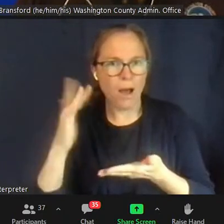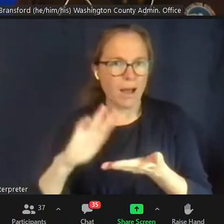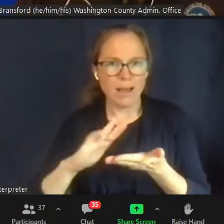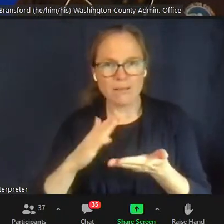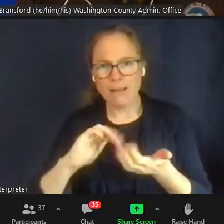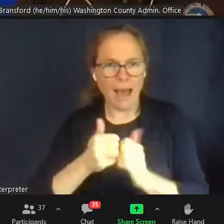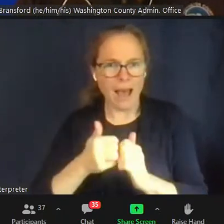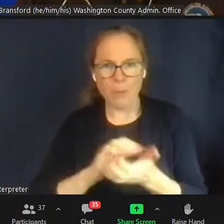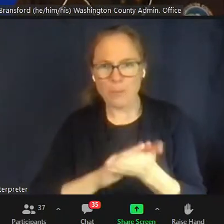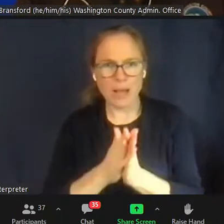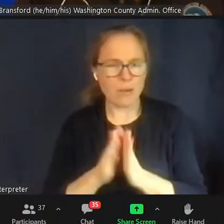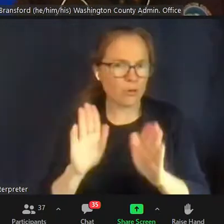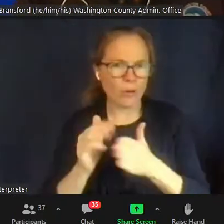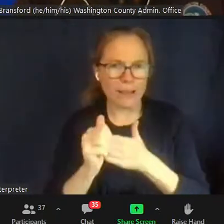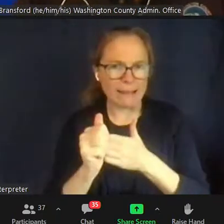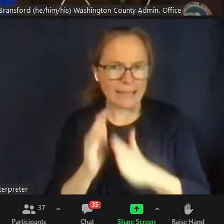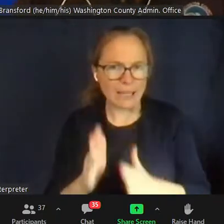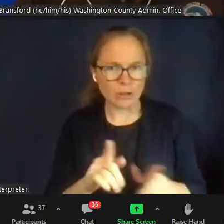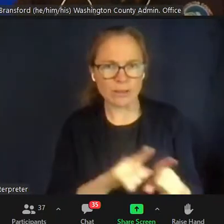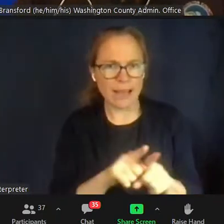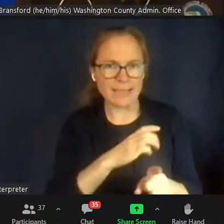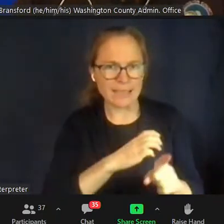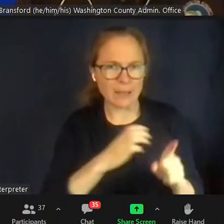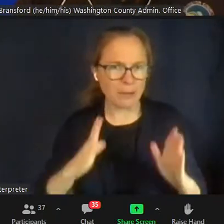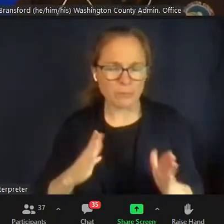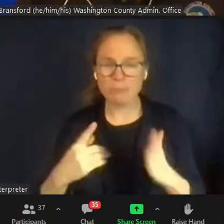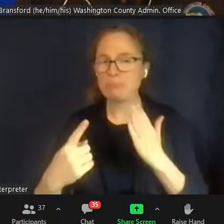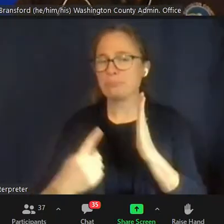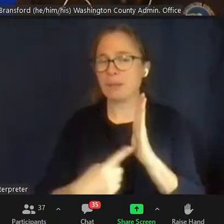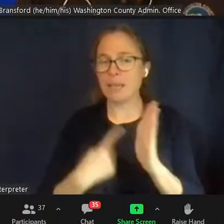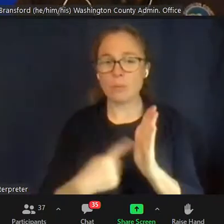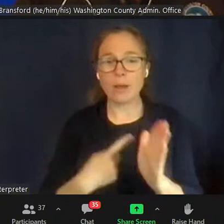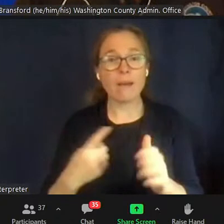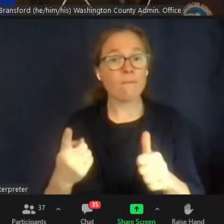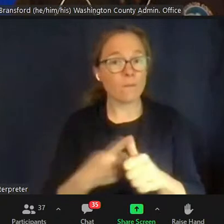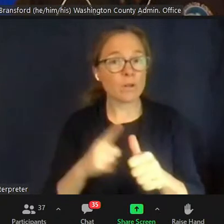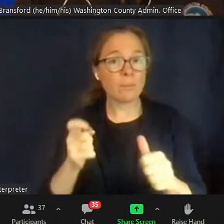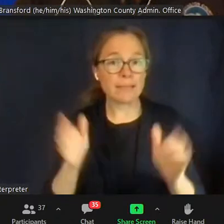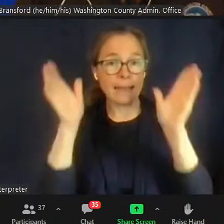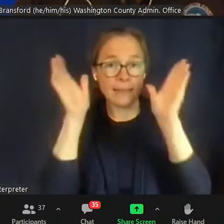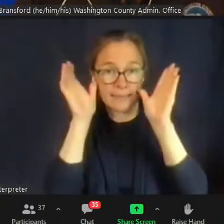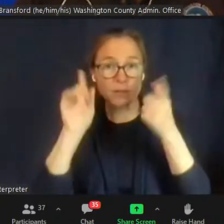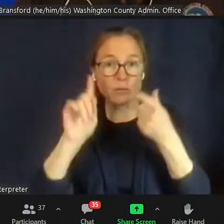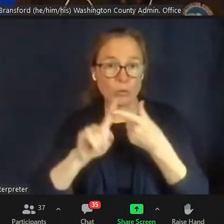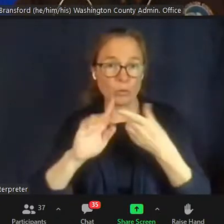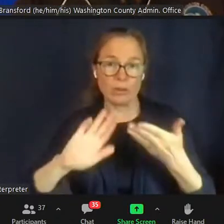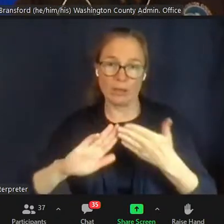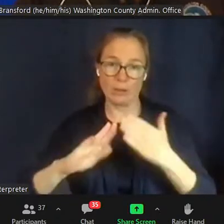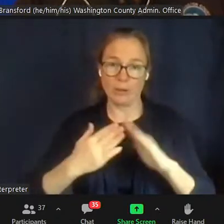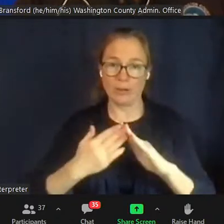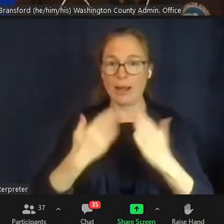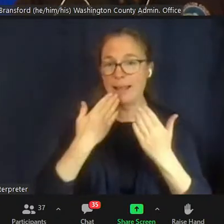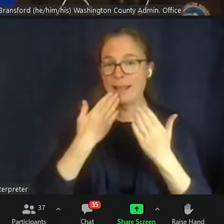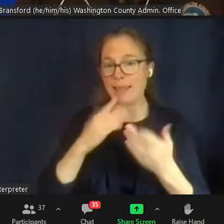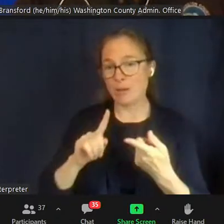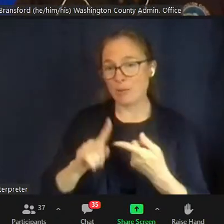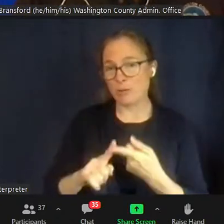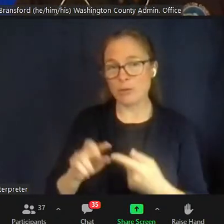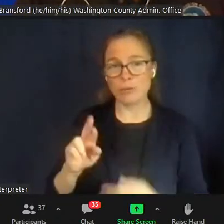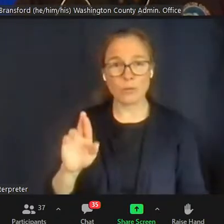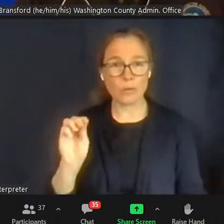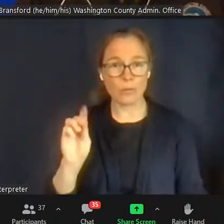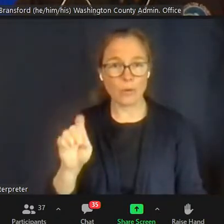as a county commissioner. And it really starts by listening to the community. So I really appreciate what Commissioner Roy Rogers